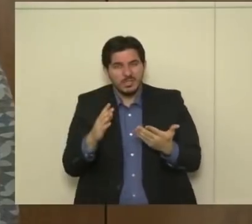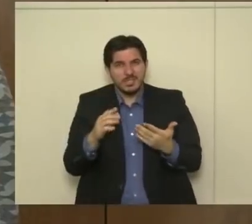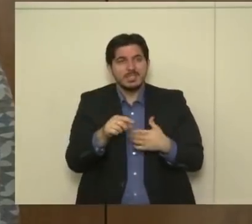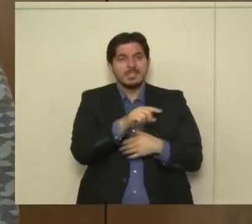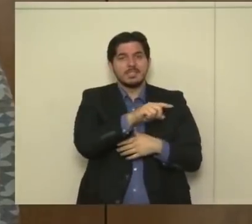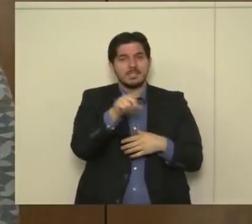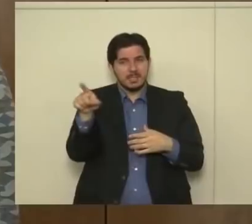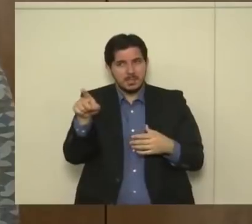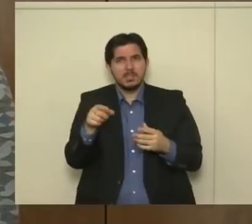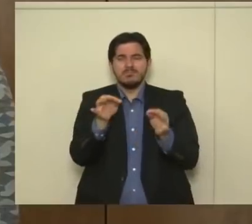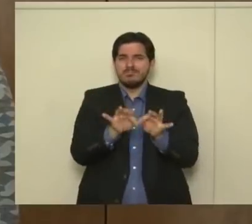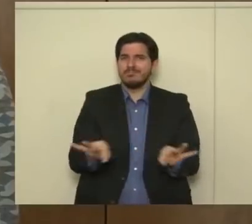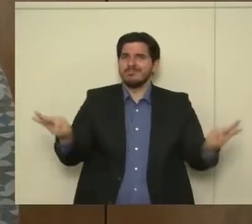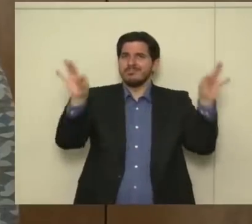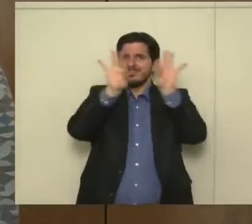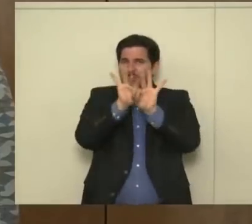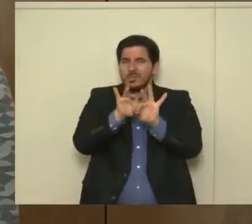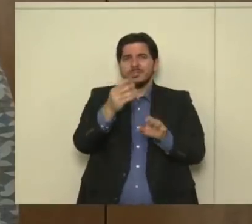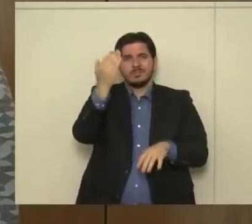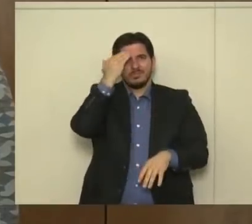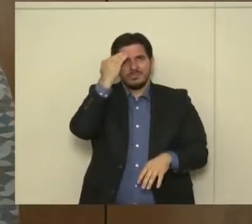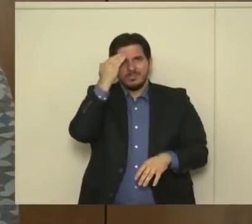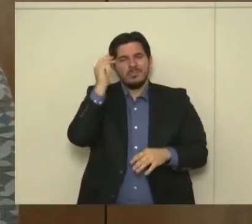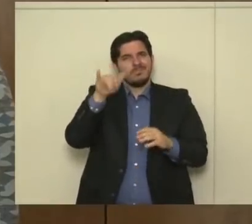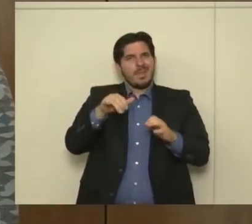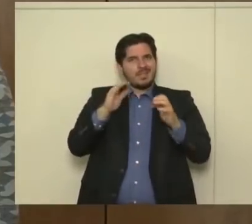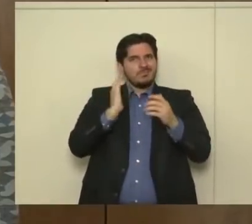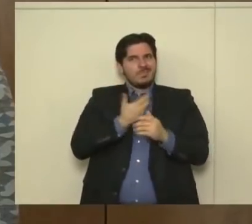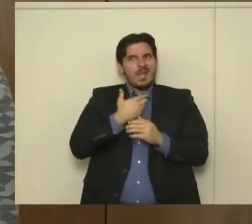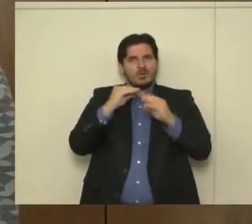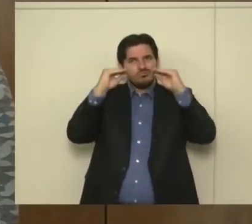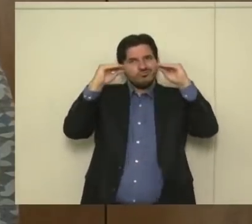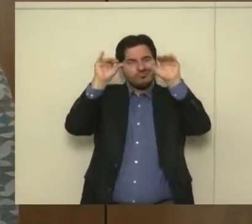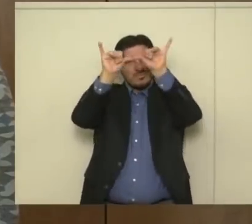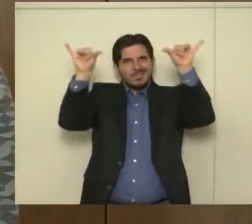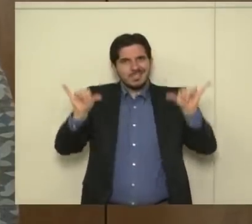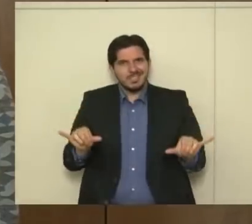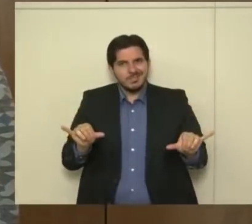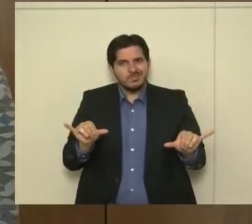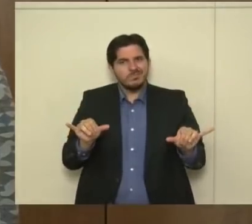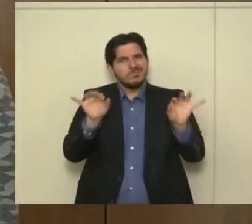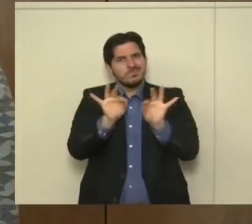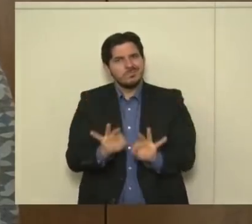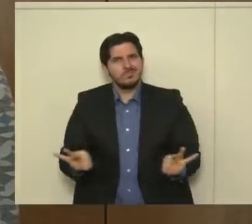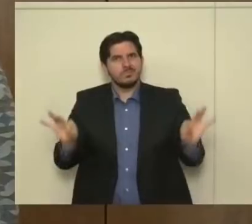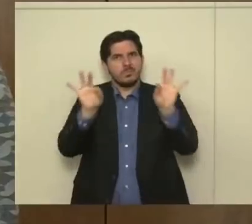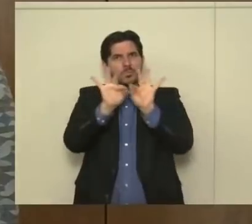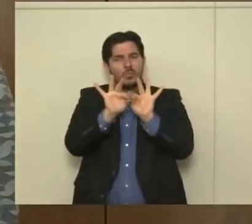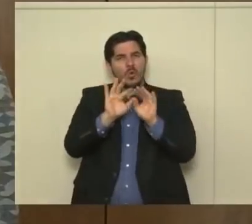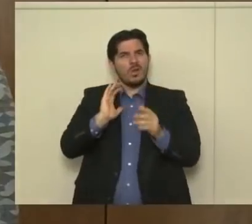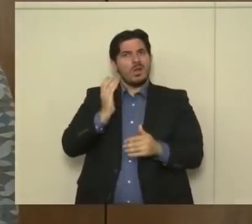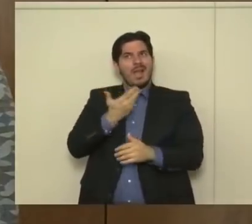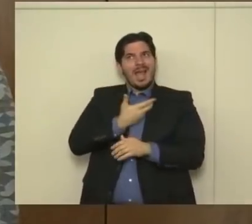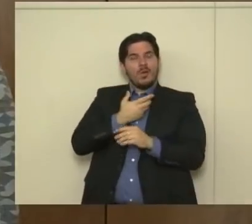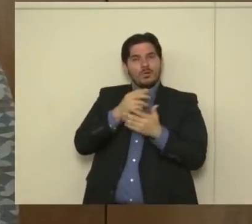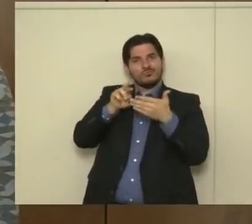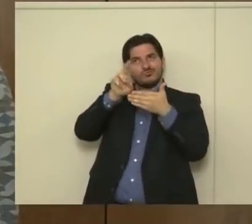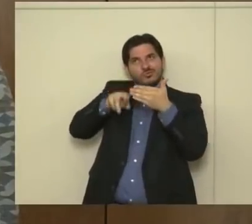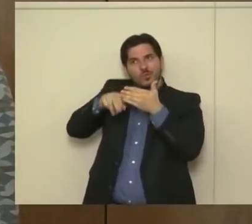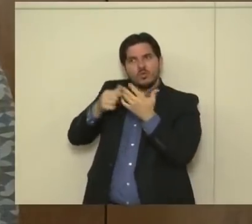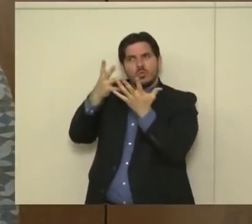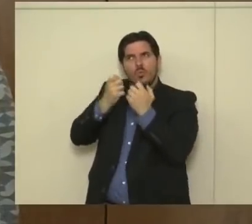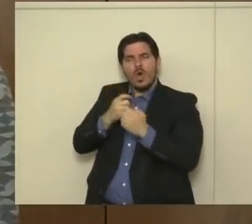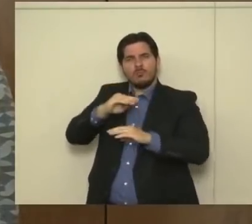we embrace, and we know that it should be delivering the kind of outcomes that New Mexico is working to achieve